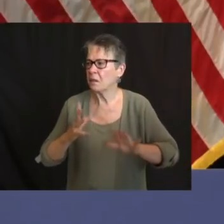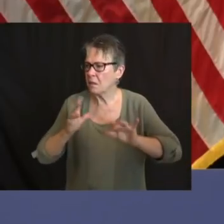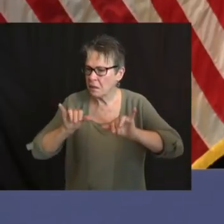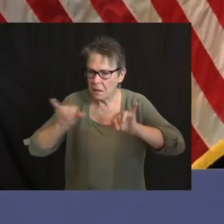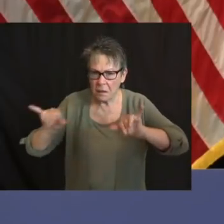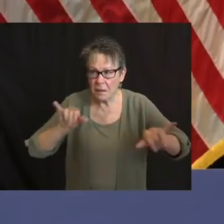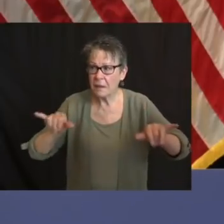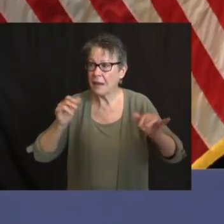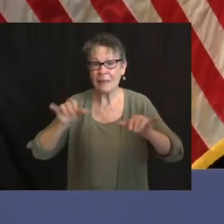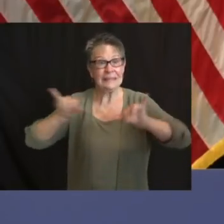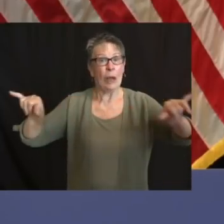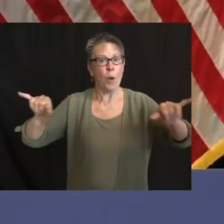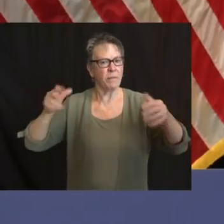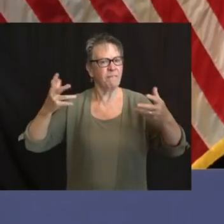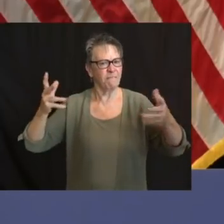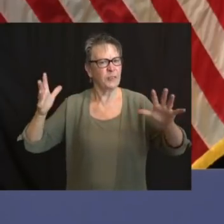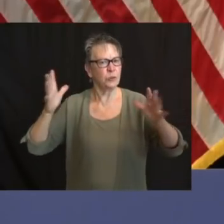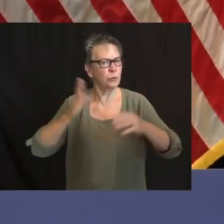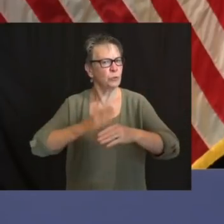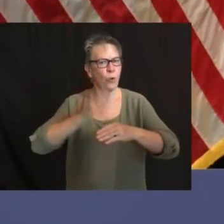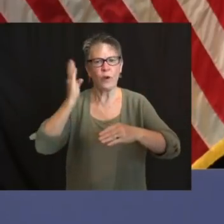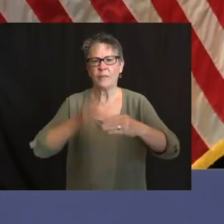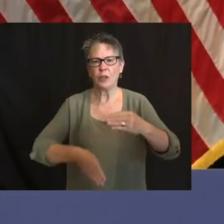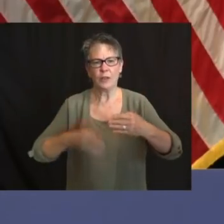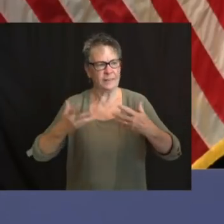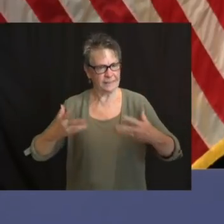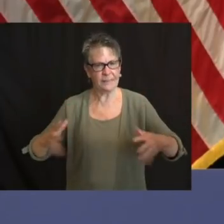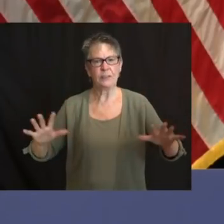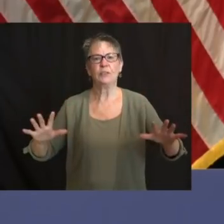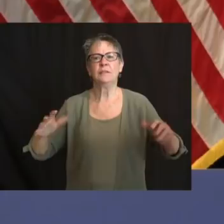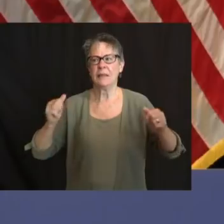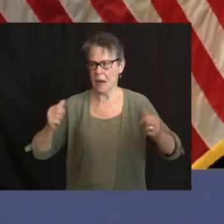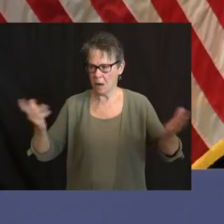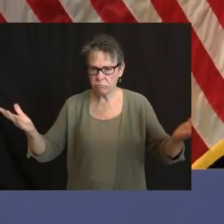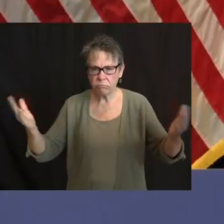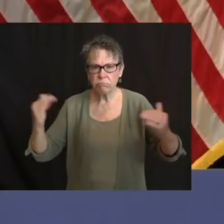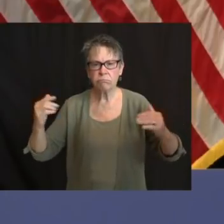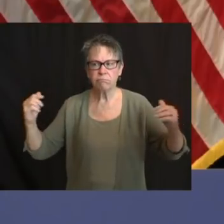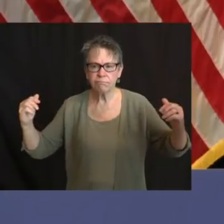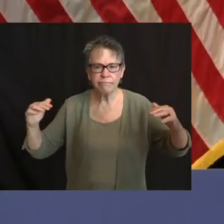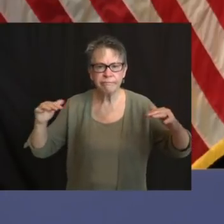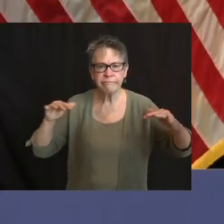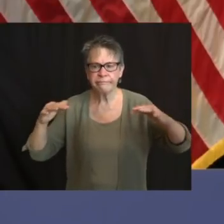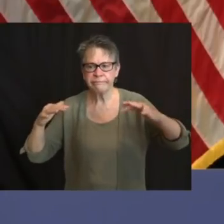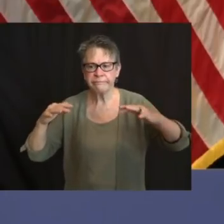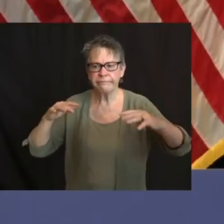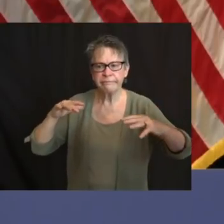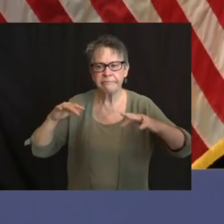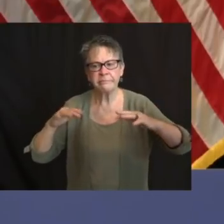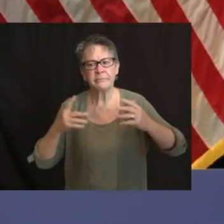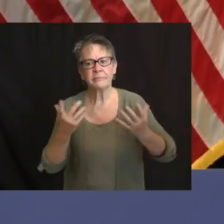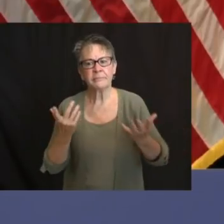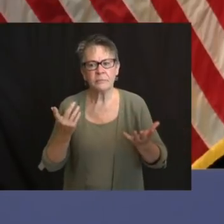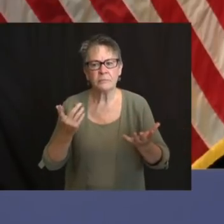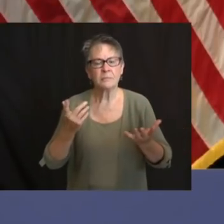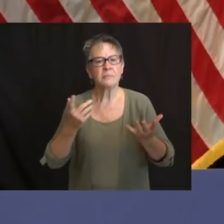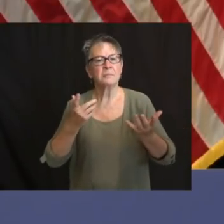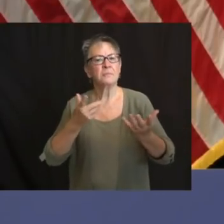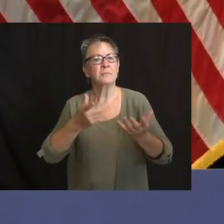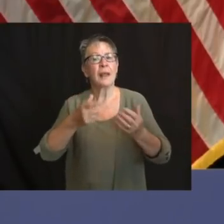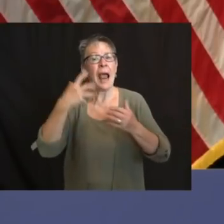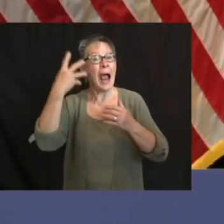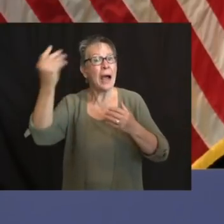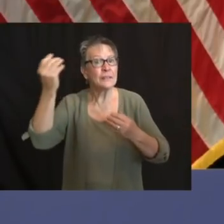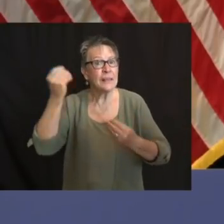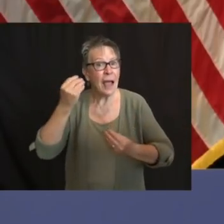in, thank God, literally and figuratively, this Friday. Outdoor dining on Monday, daycare on Monday, non-essential